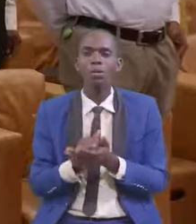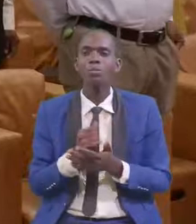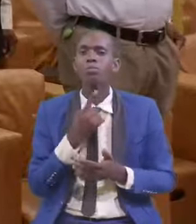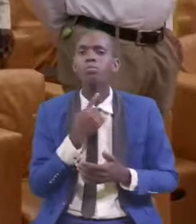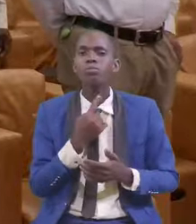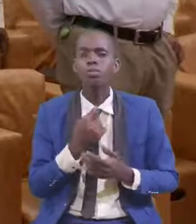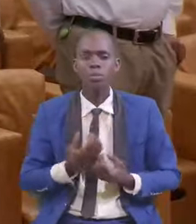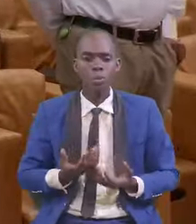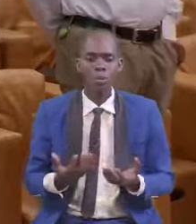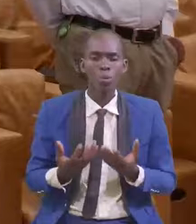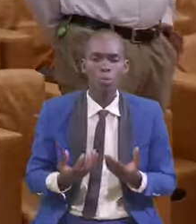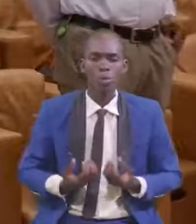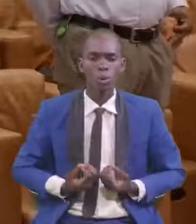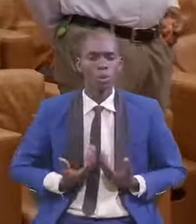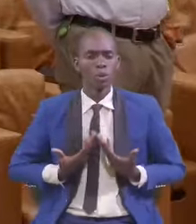cravings